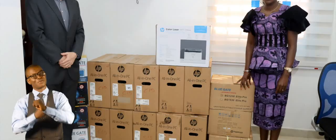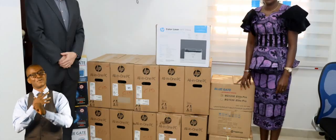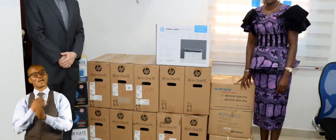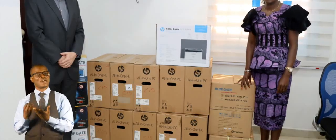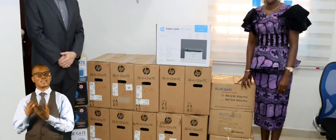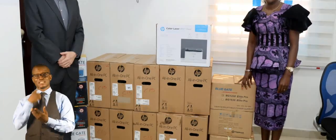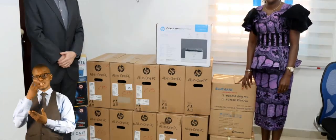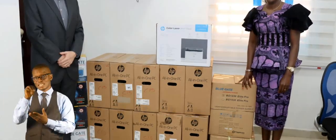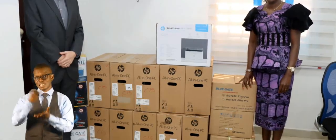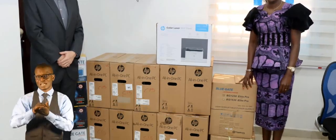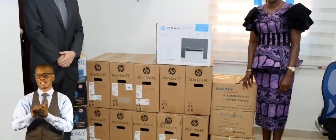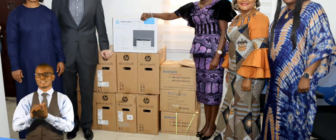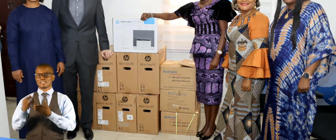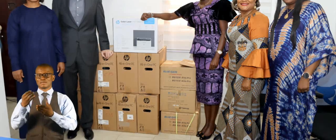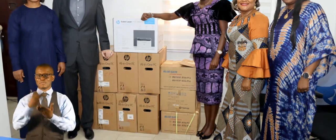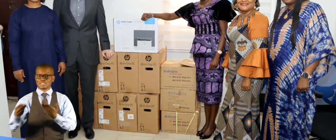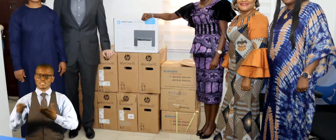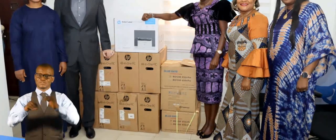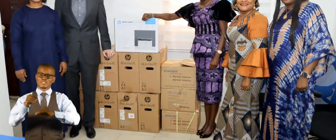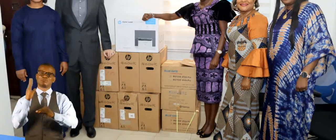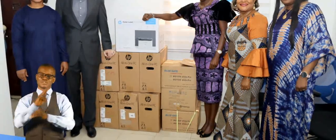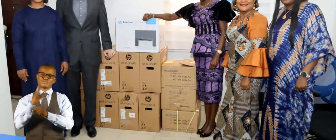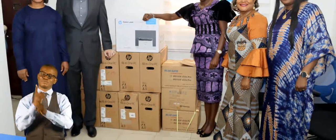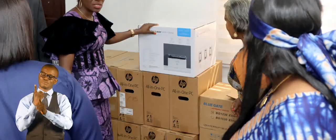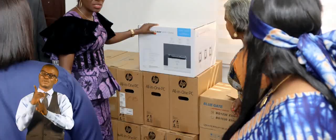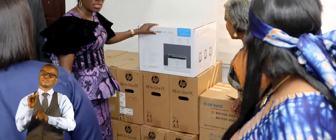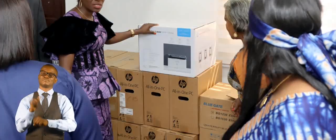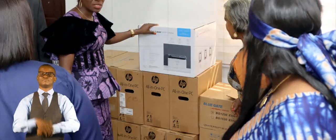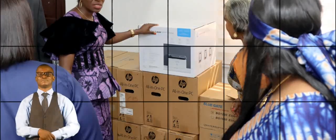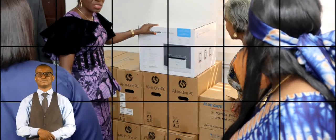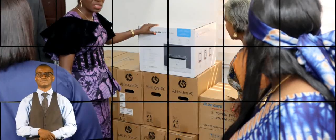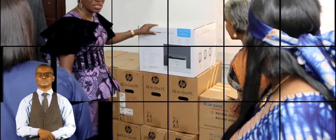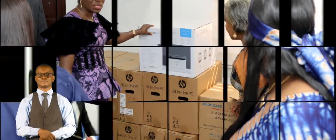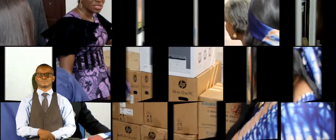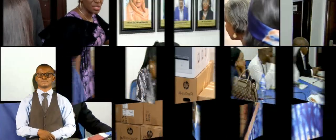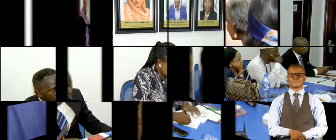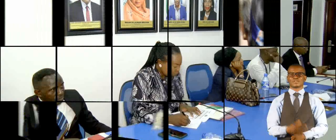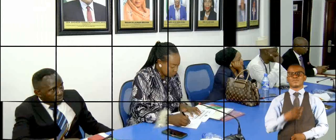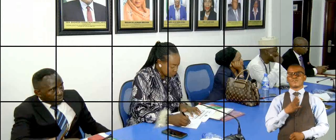consistent support and assured that the items donated will be judiciously utilized.